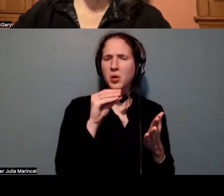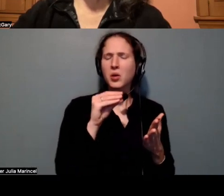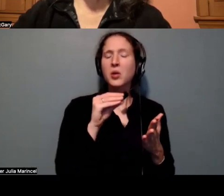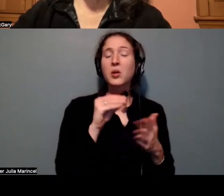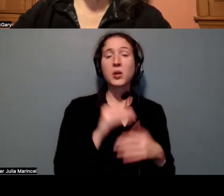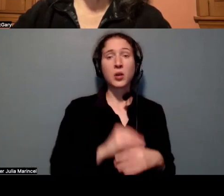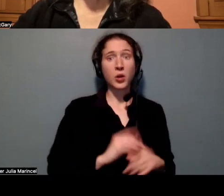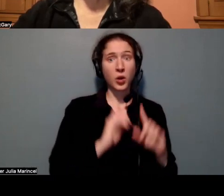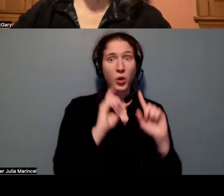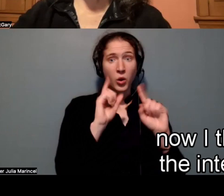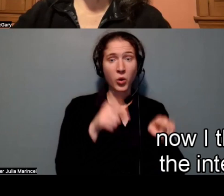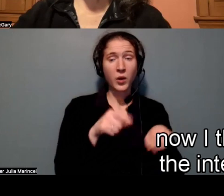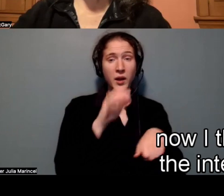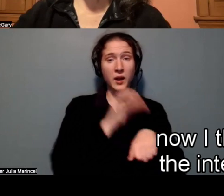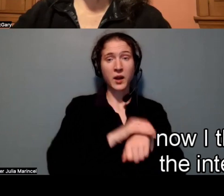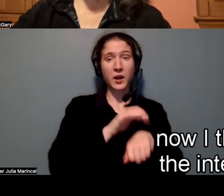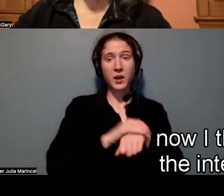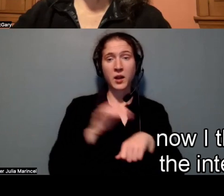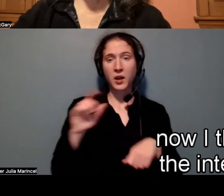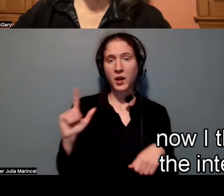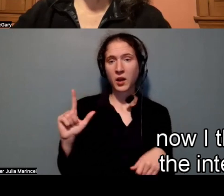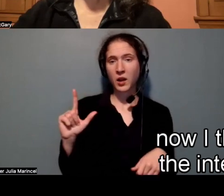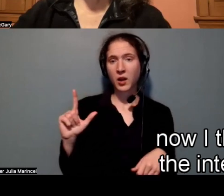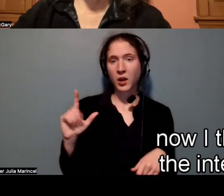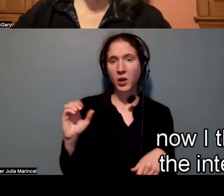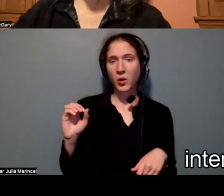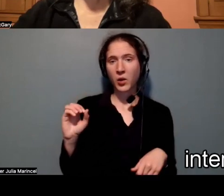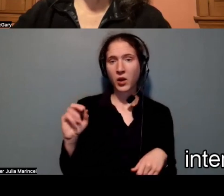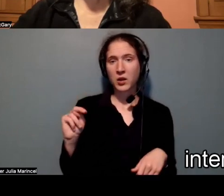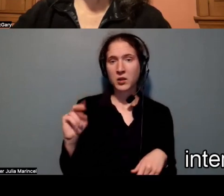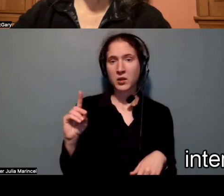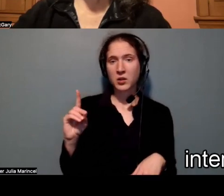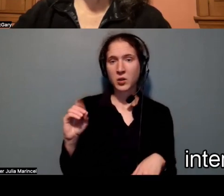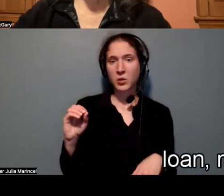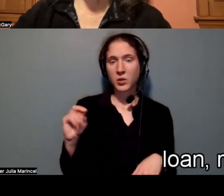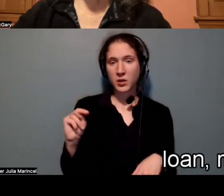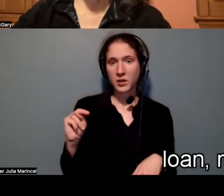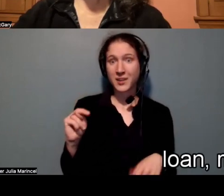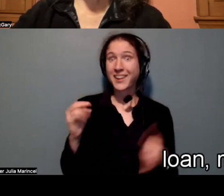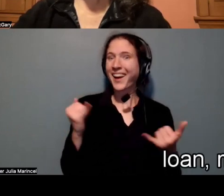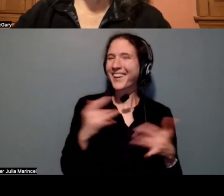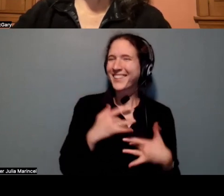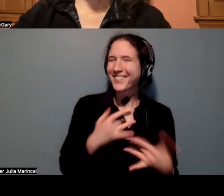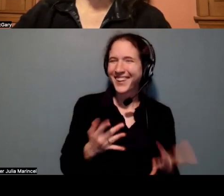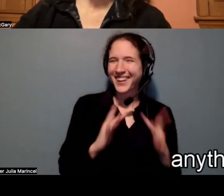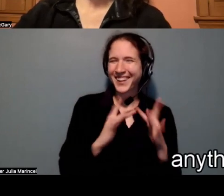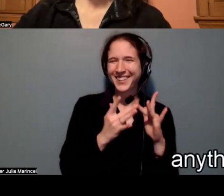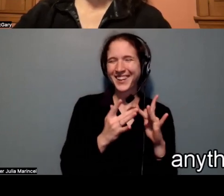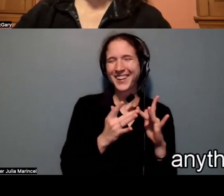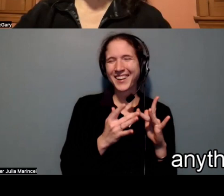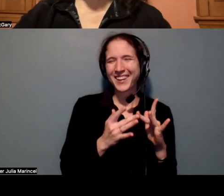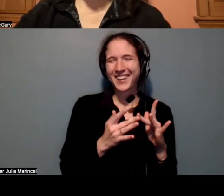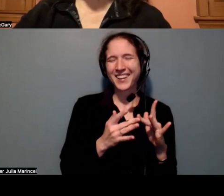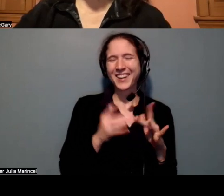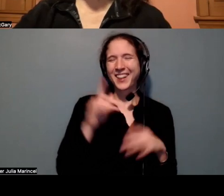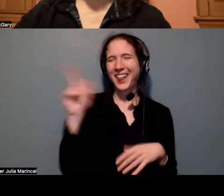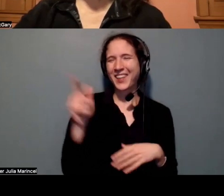And now I think I use the internet and interlibrary loan more than anything